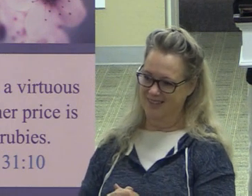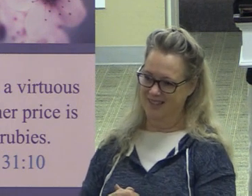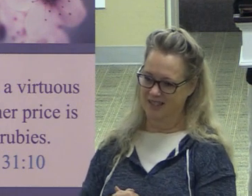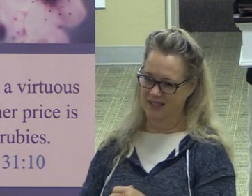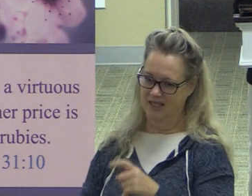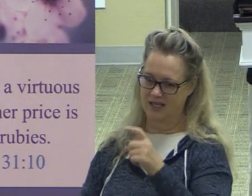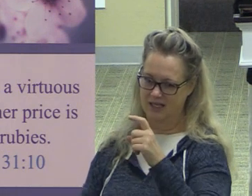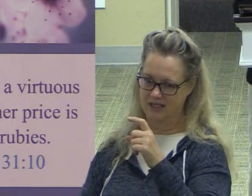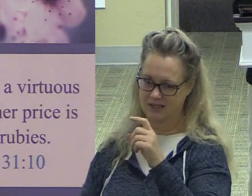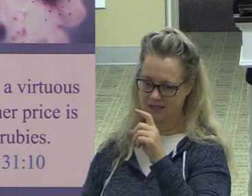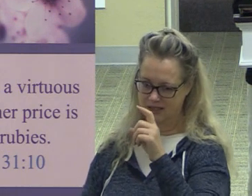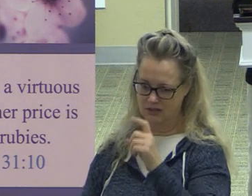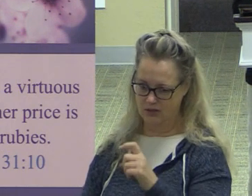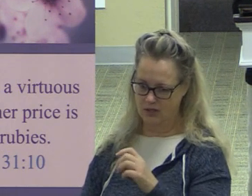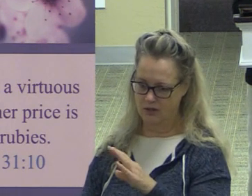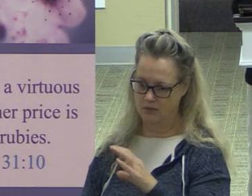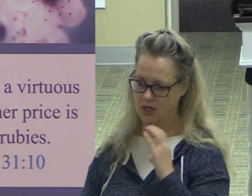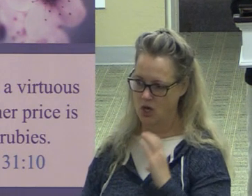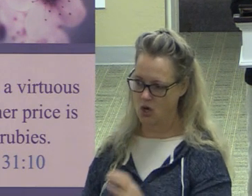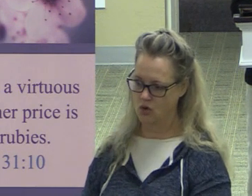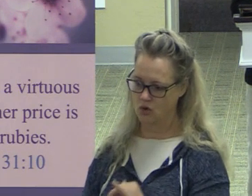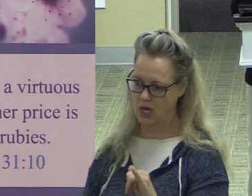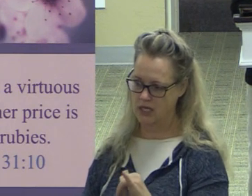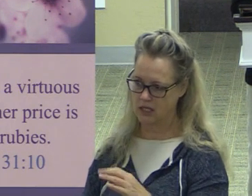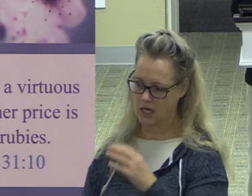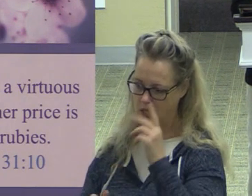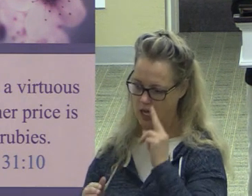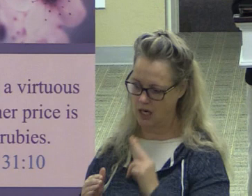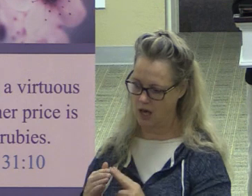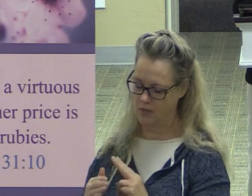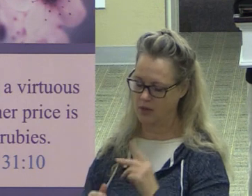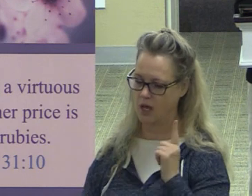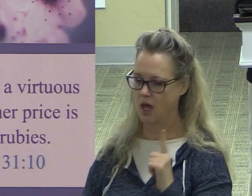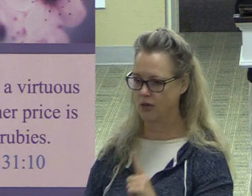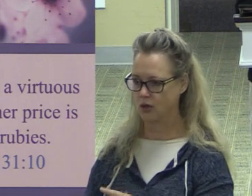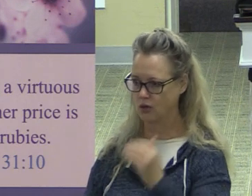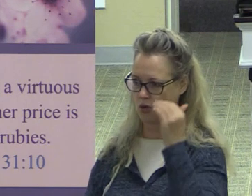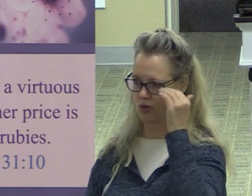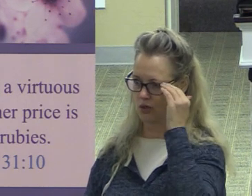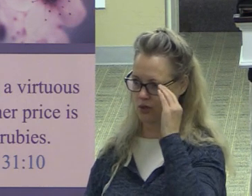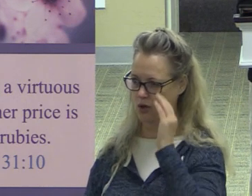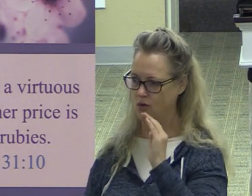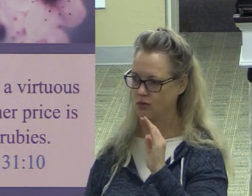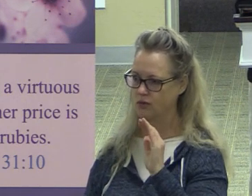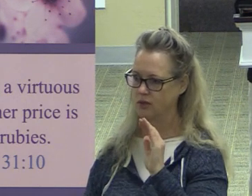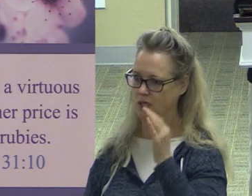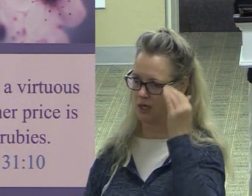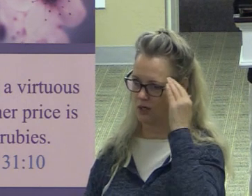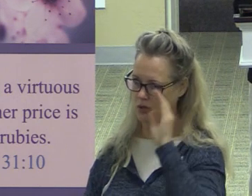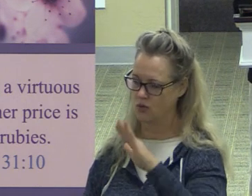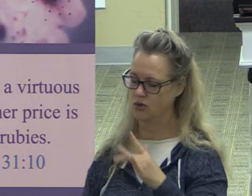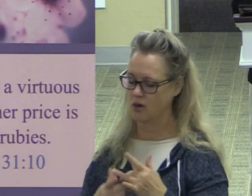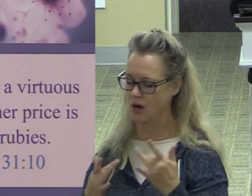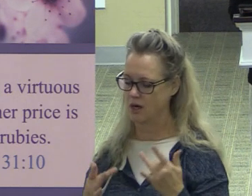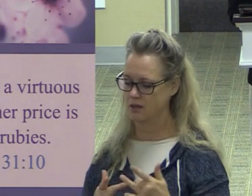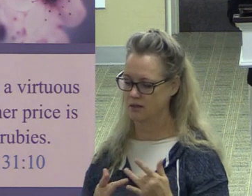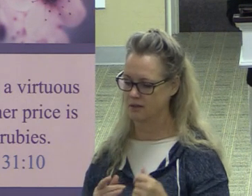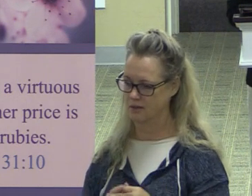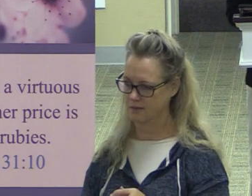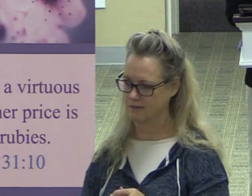But you need to be Christ-like and humble. The Lord knows. He knows your heart.